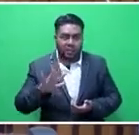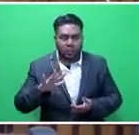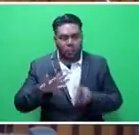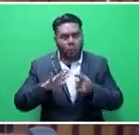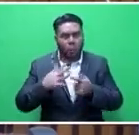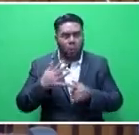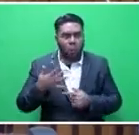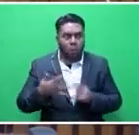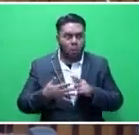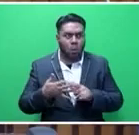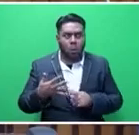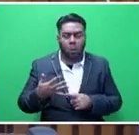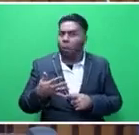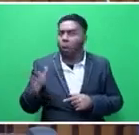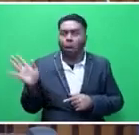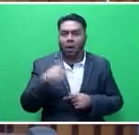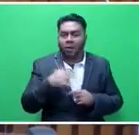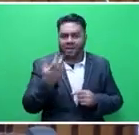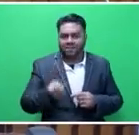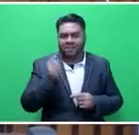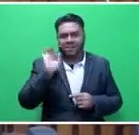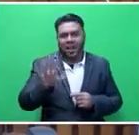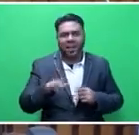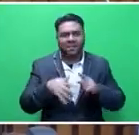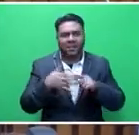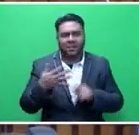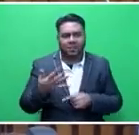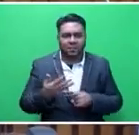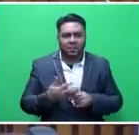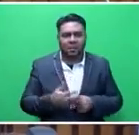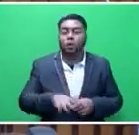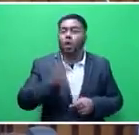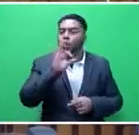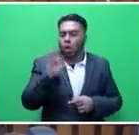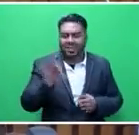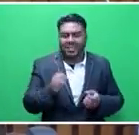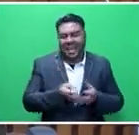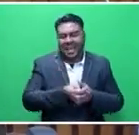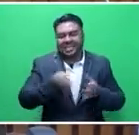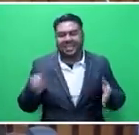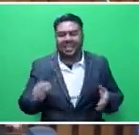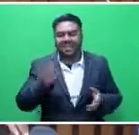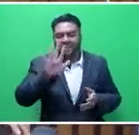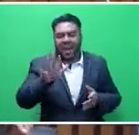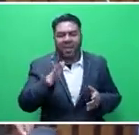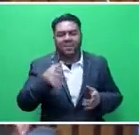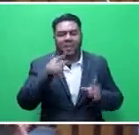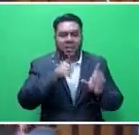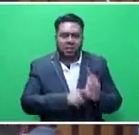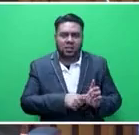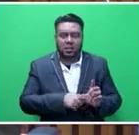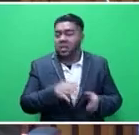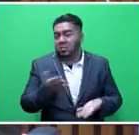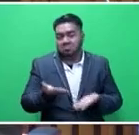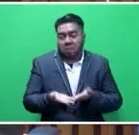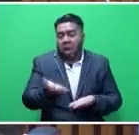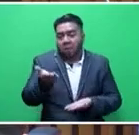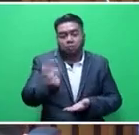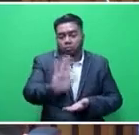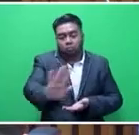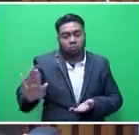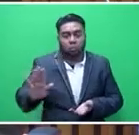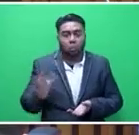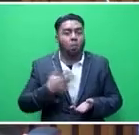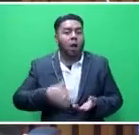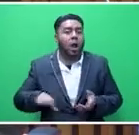it's a carte blanche, everybody will get 5 years. The wording is not exceeding 5 years. So basically, it's up to them. The other point that, Mr.